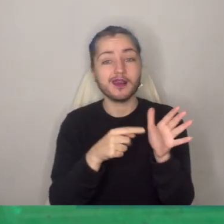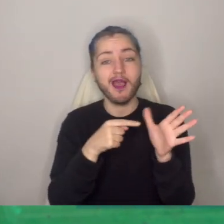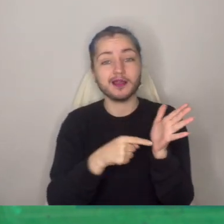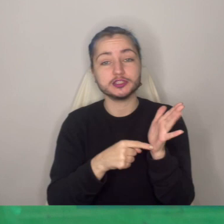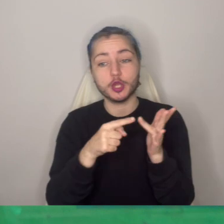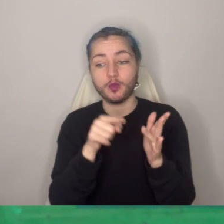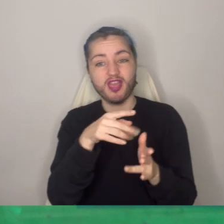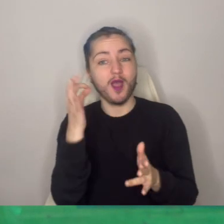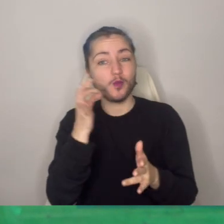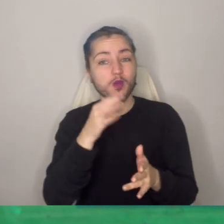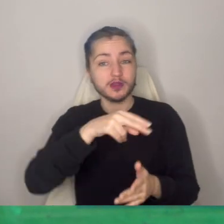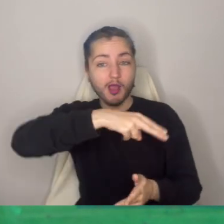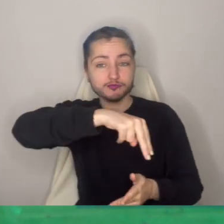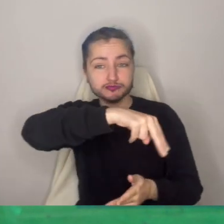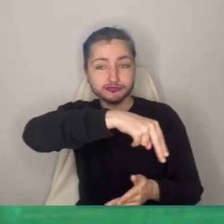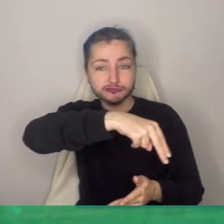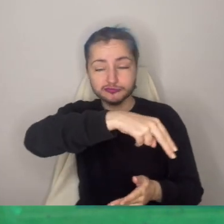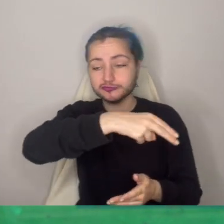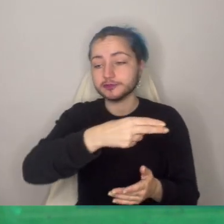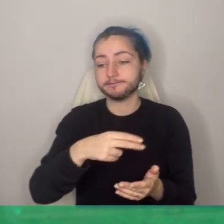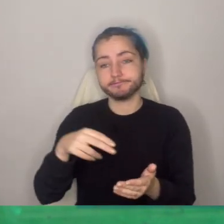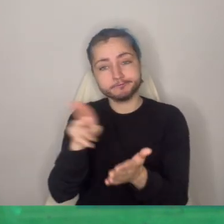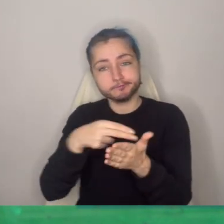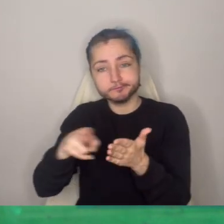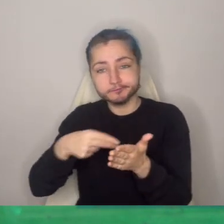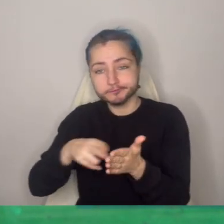So just get your brush wet with that.